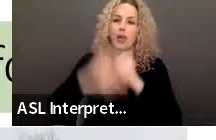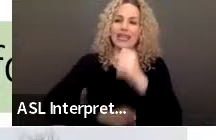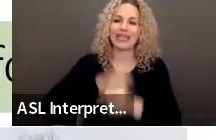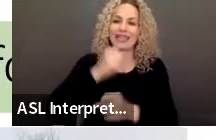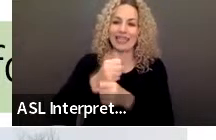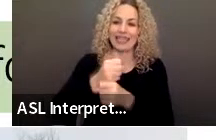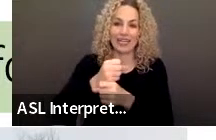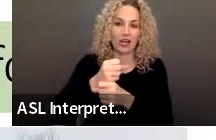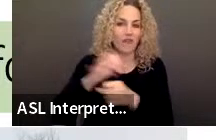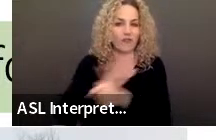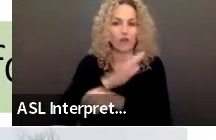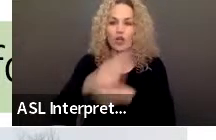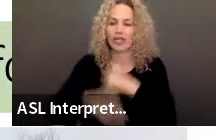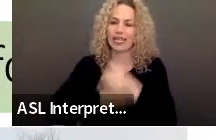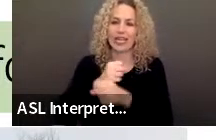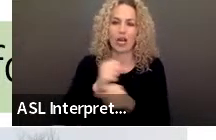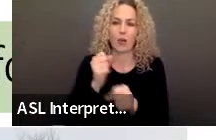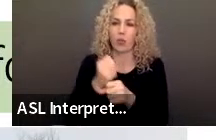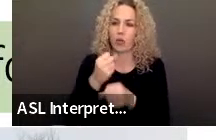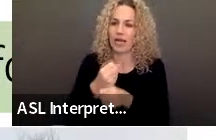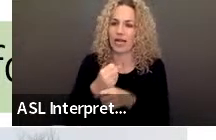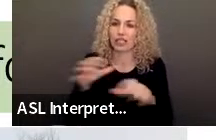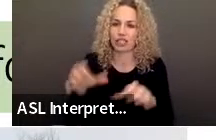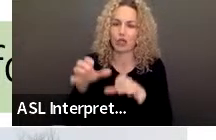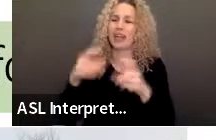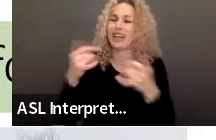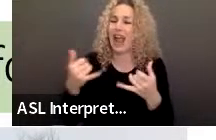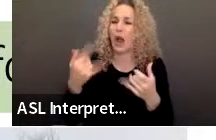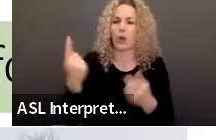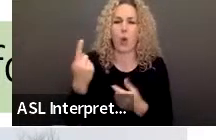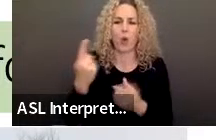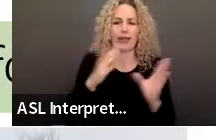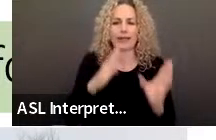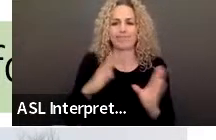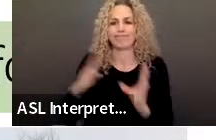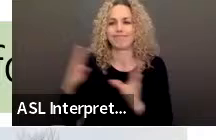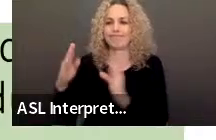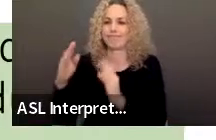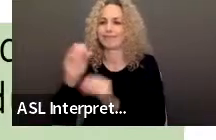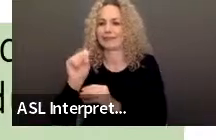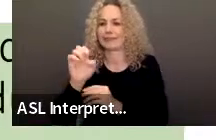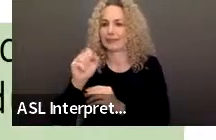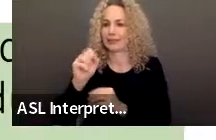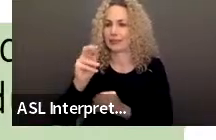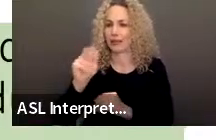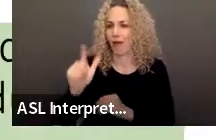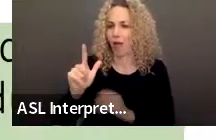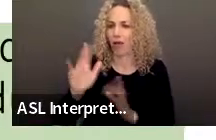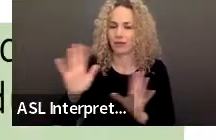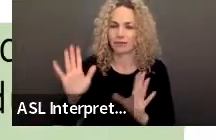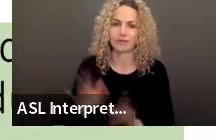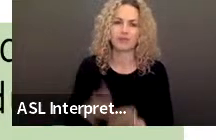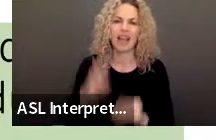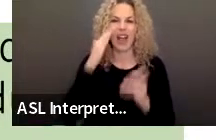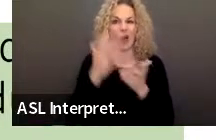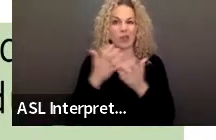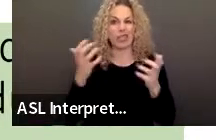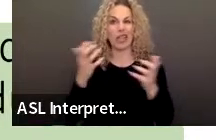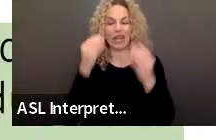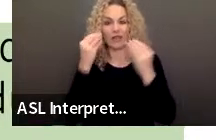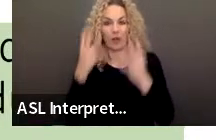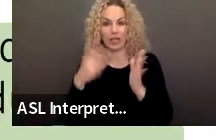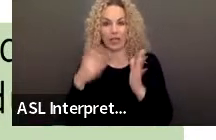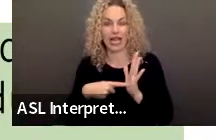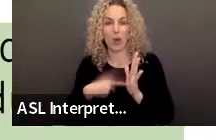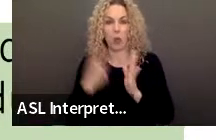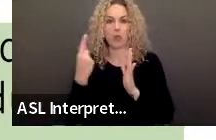production, because right now we're a seasonal farm. Next slide, please. I know that's a lot of information at once,